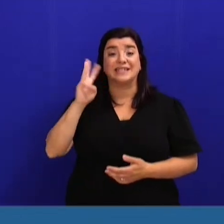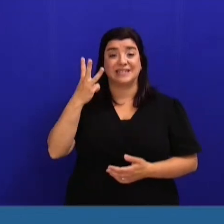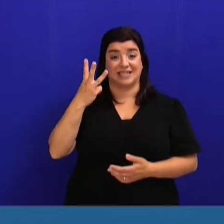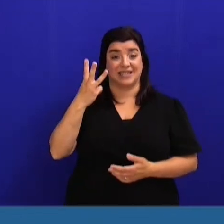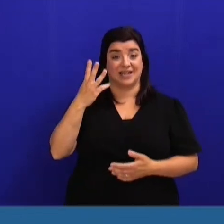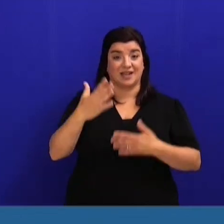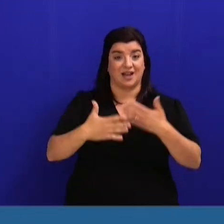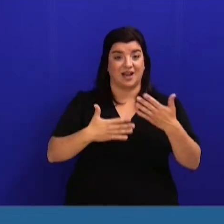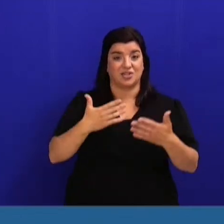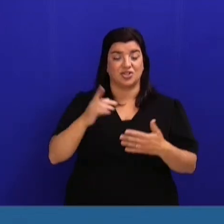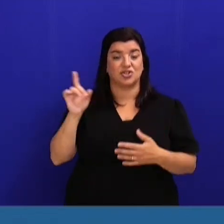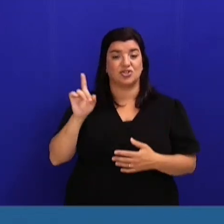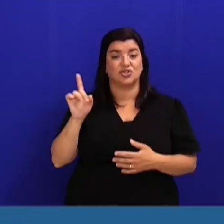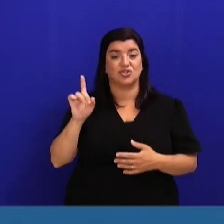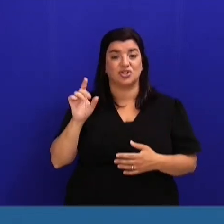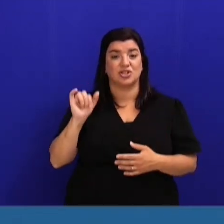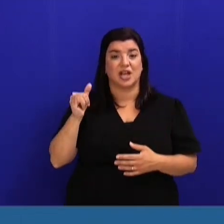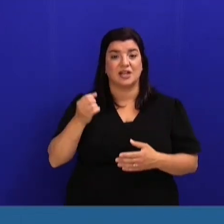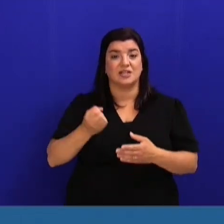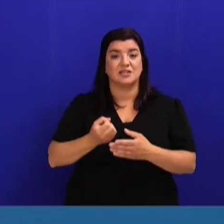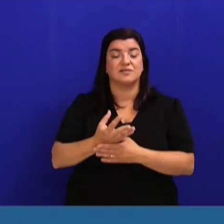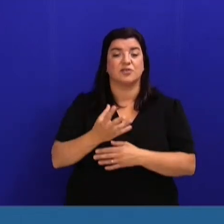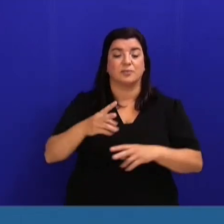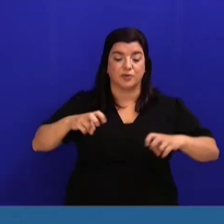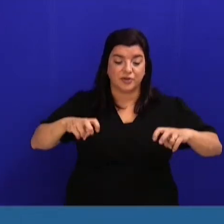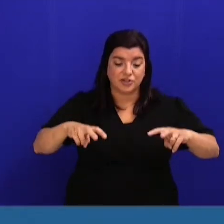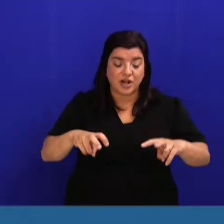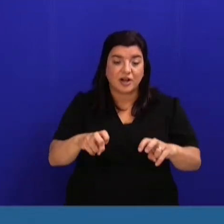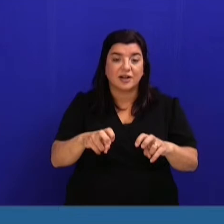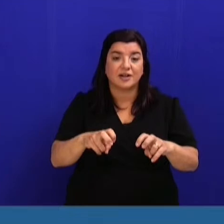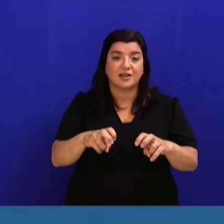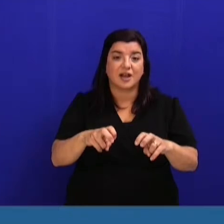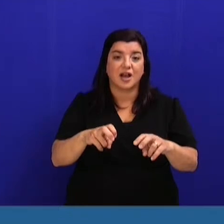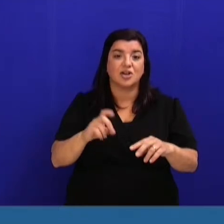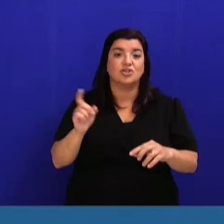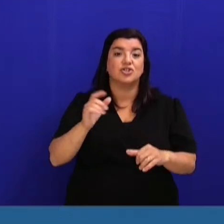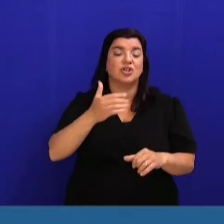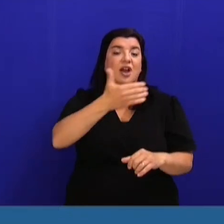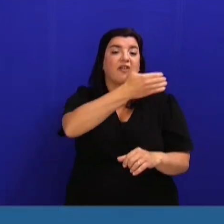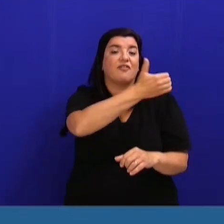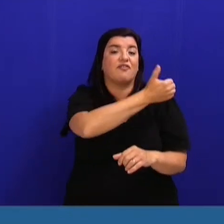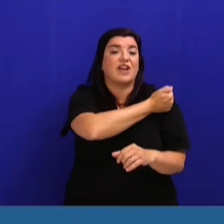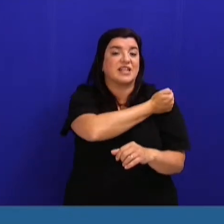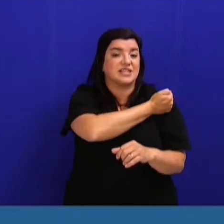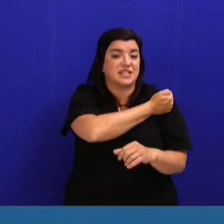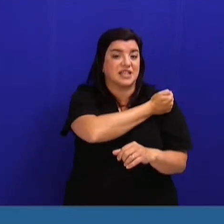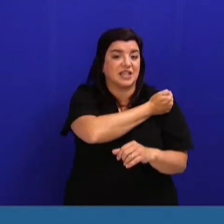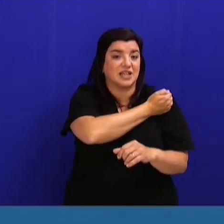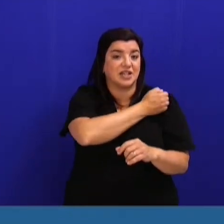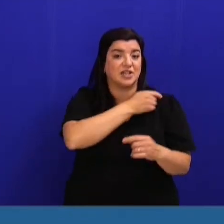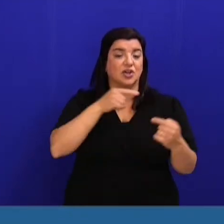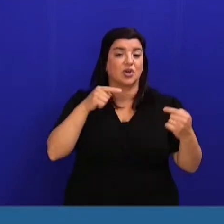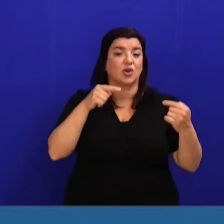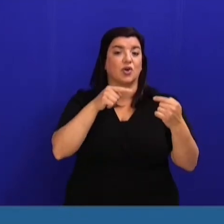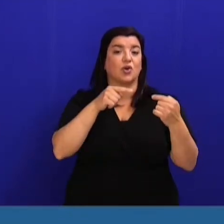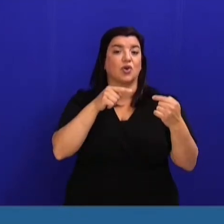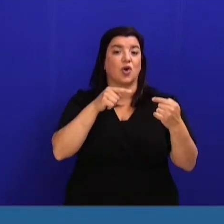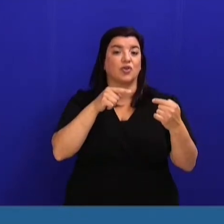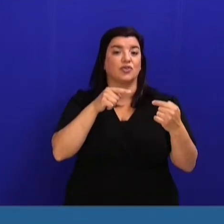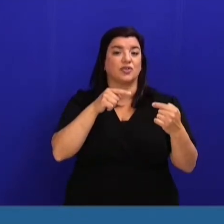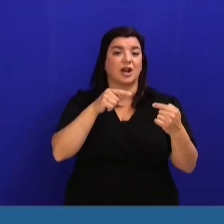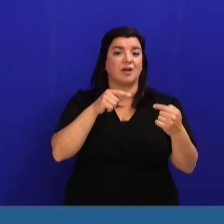jekk kienx hemm xi żviluppi fir-riċerka dwar l-effiċjenza tal-vaċċini kontra l-hekk imsejjaħ varjant Indjan.